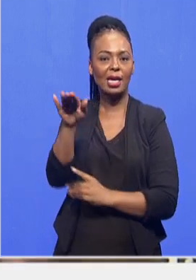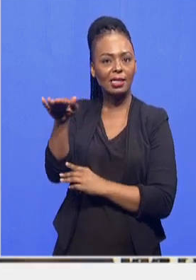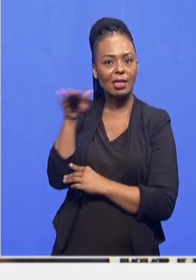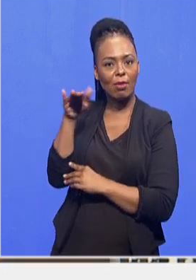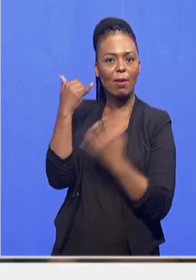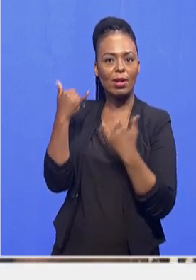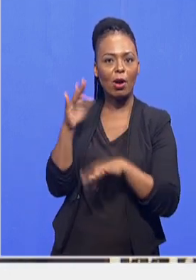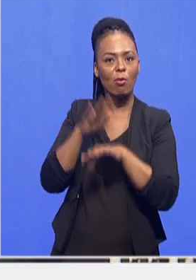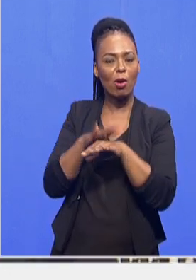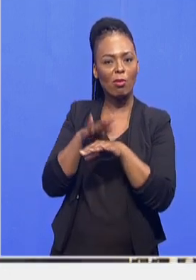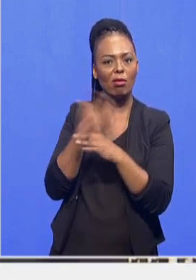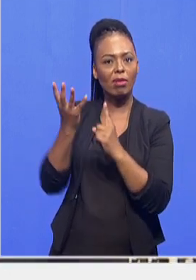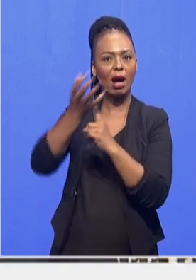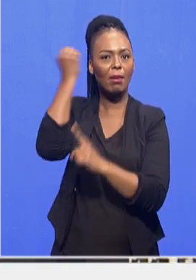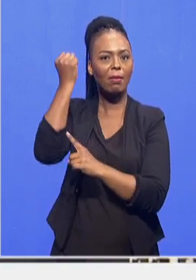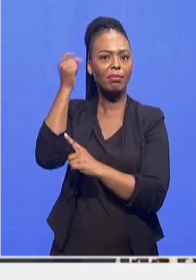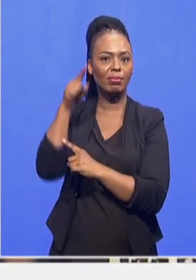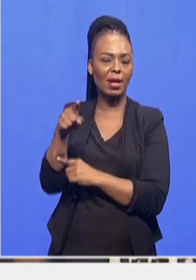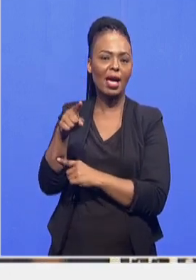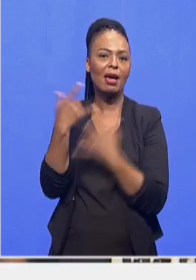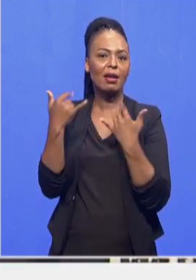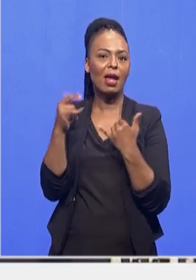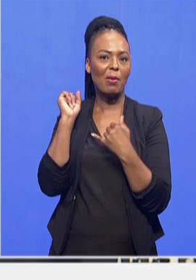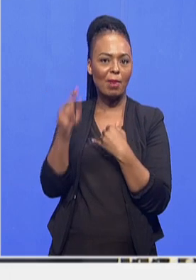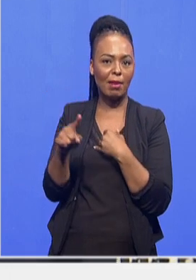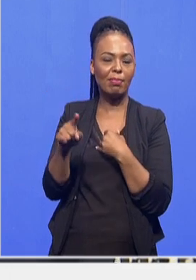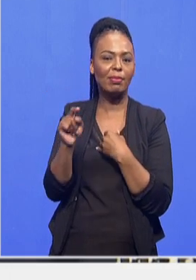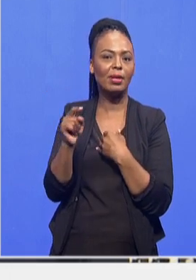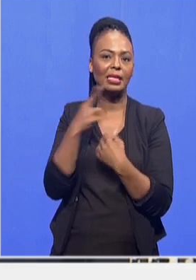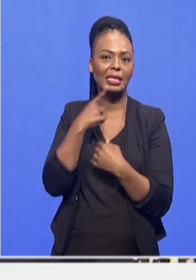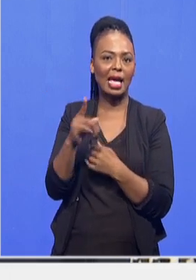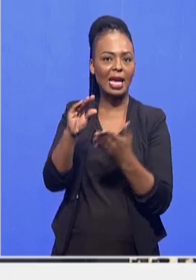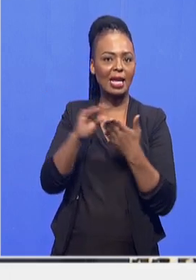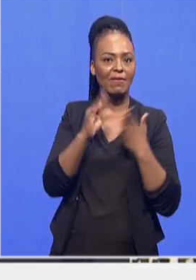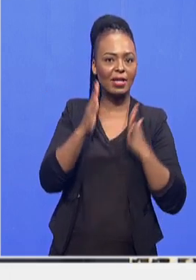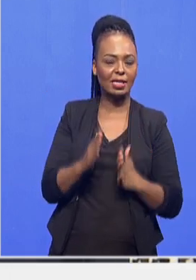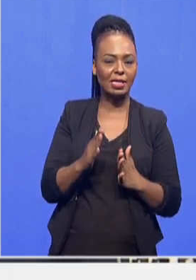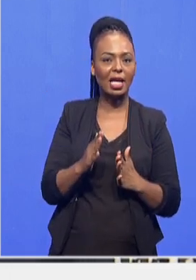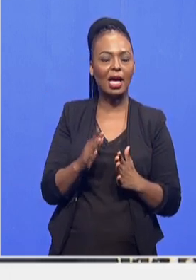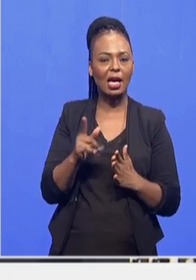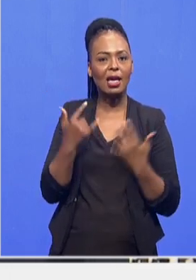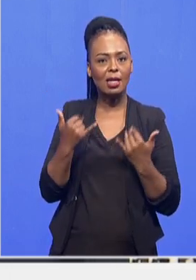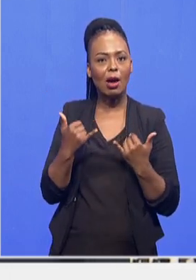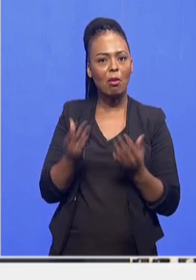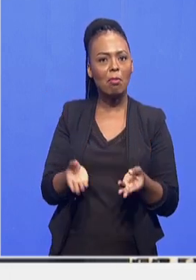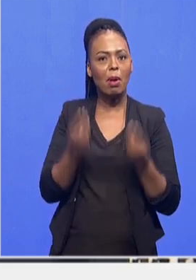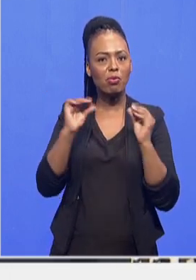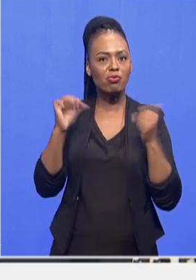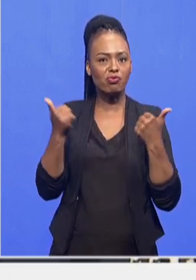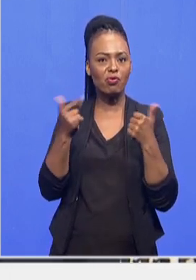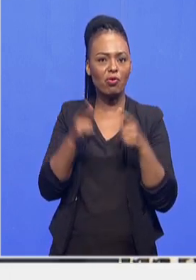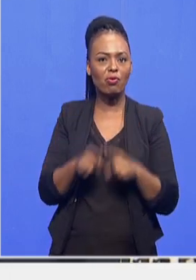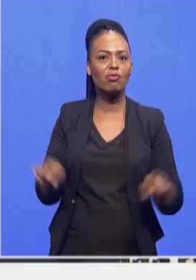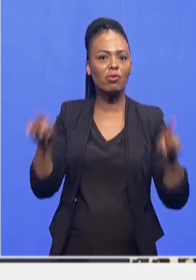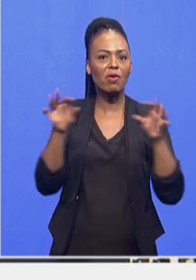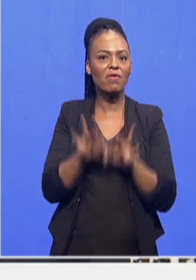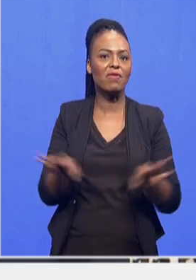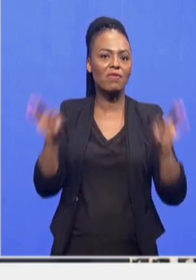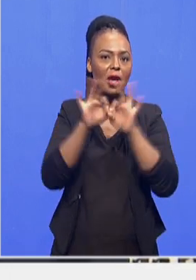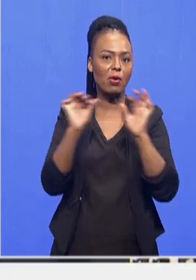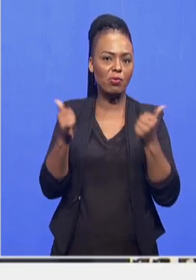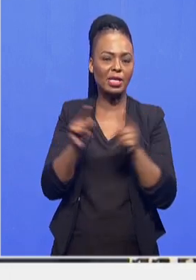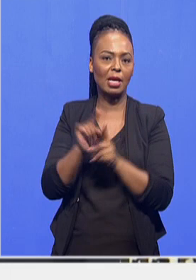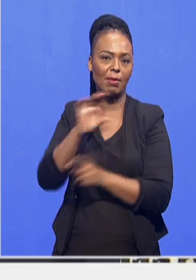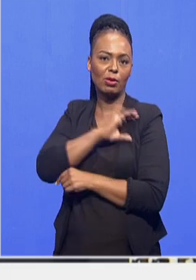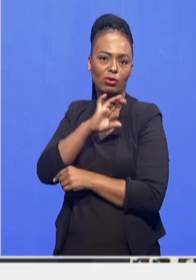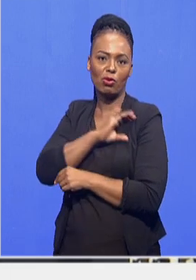like reach that cost reflectivity, to say the investors are getting real return value for their investments. The consumers are also happy